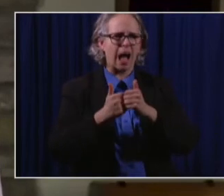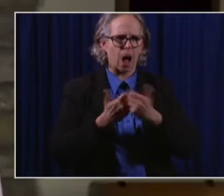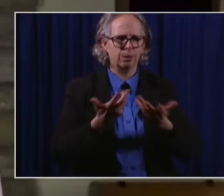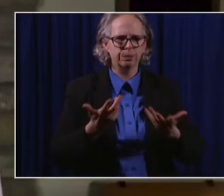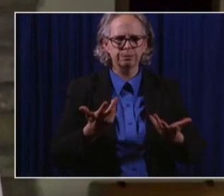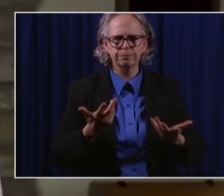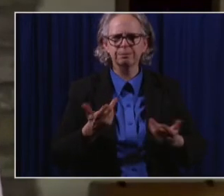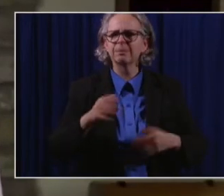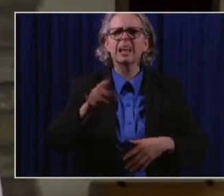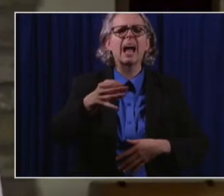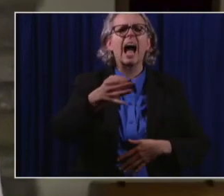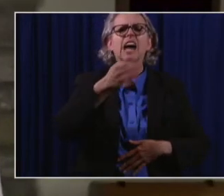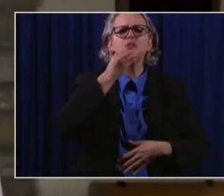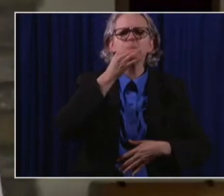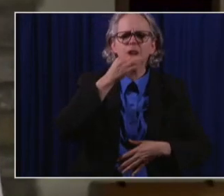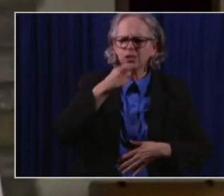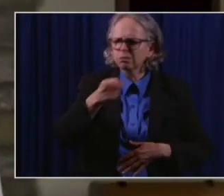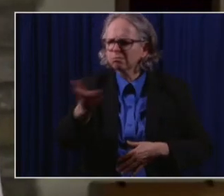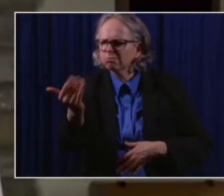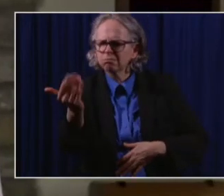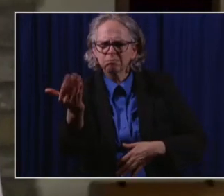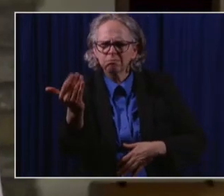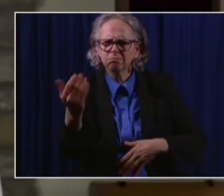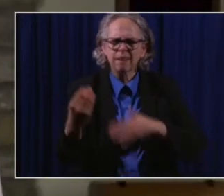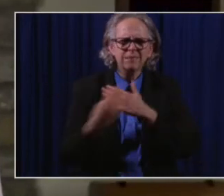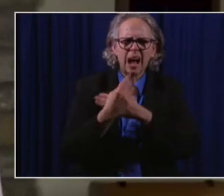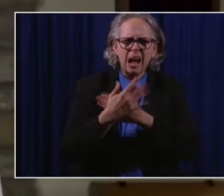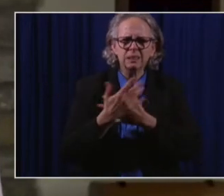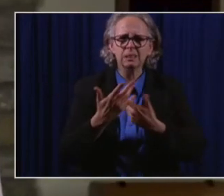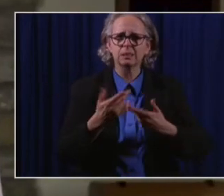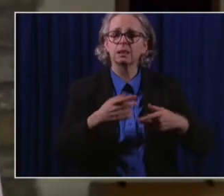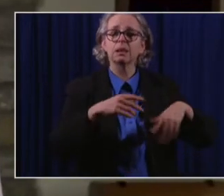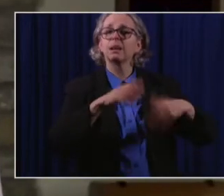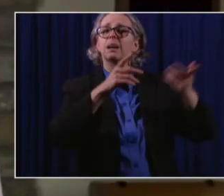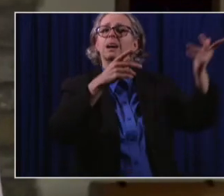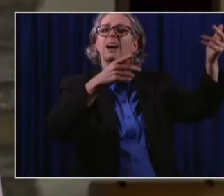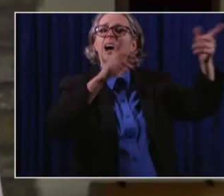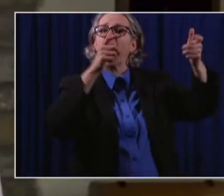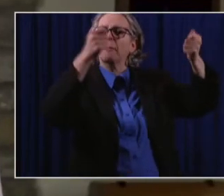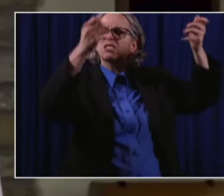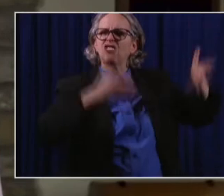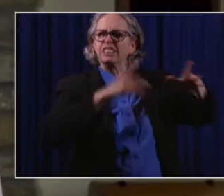administration, to come up with a way to measure